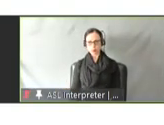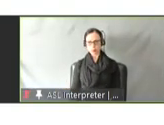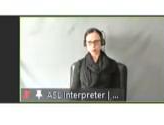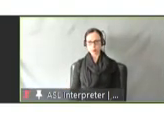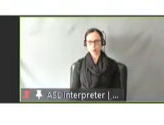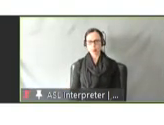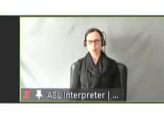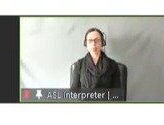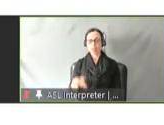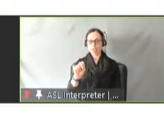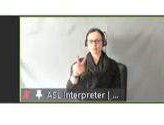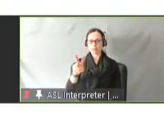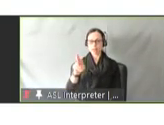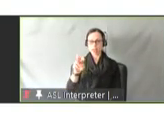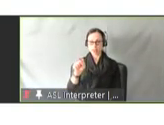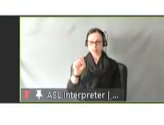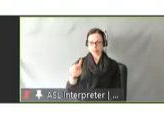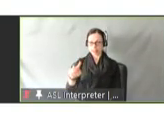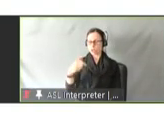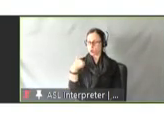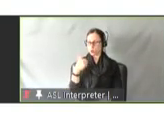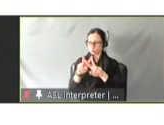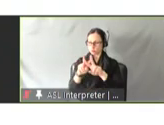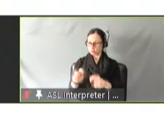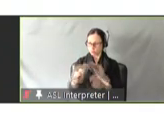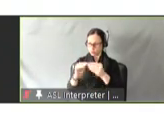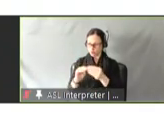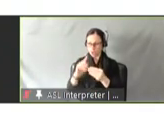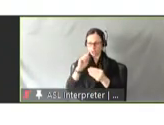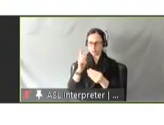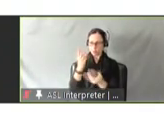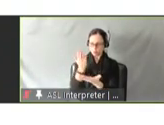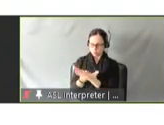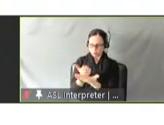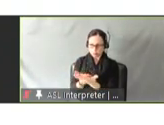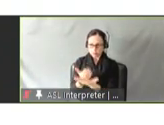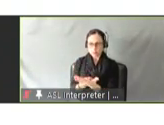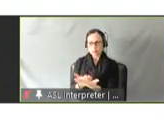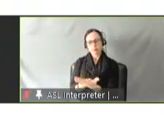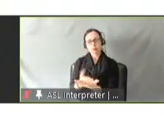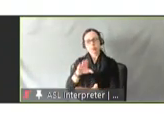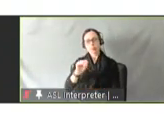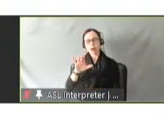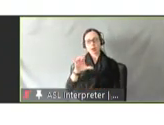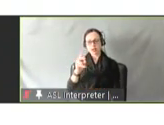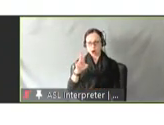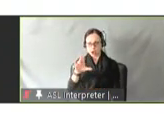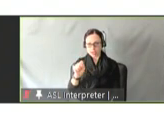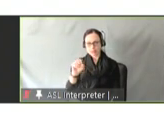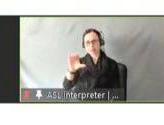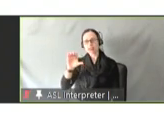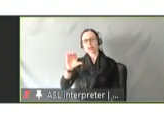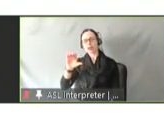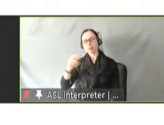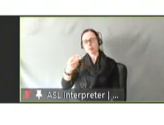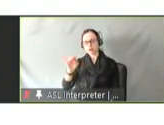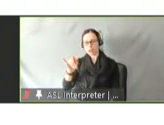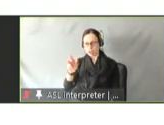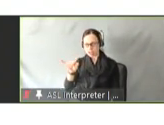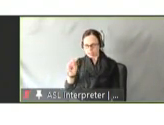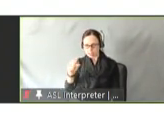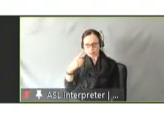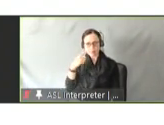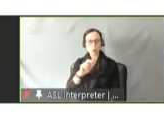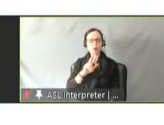In VSD, we looked at rates of confirmed myocarditis, pericarditis in the seven-day risk interval among 18 to